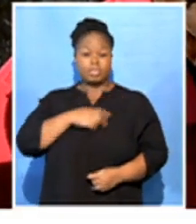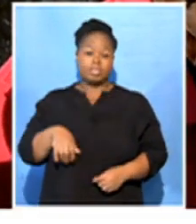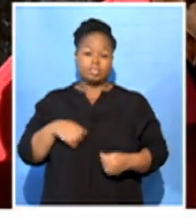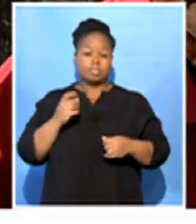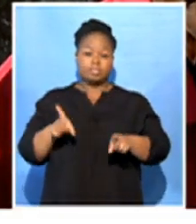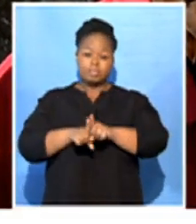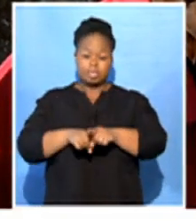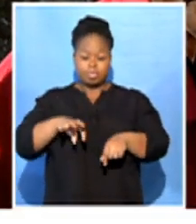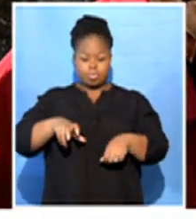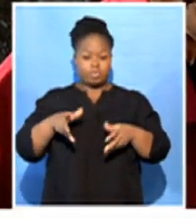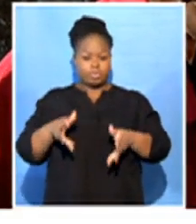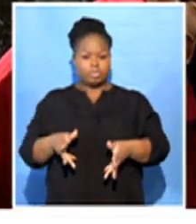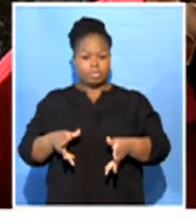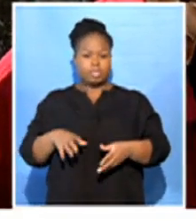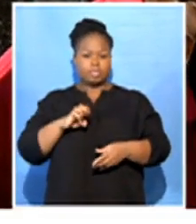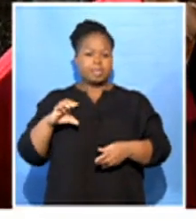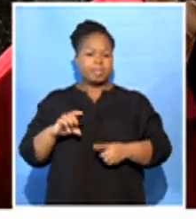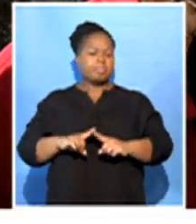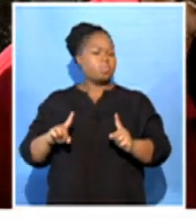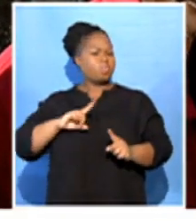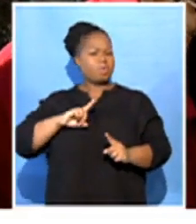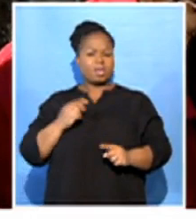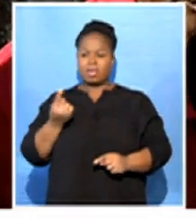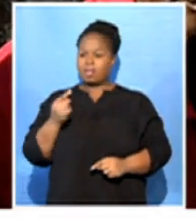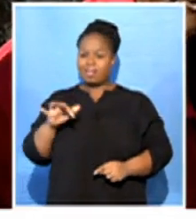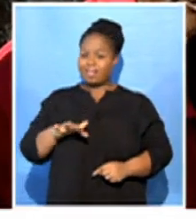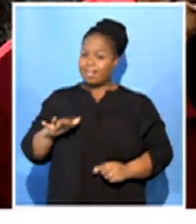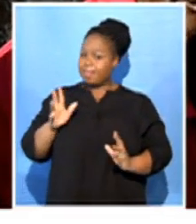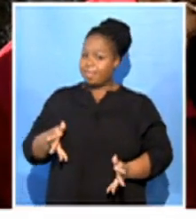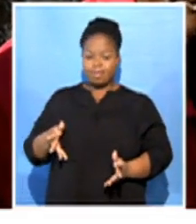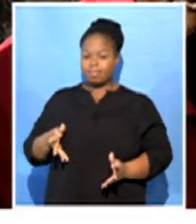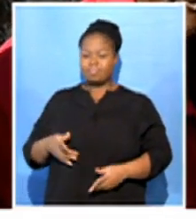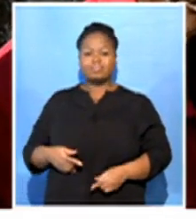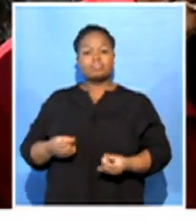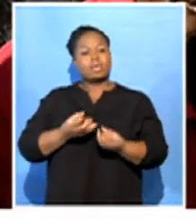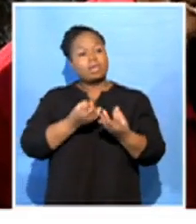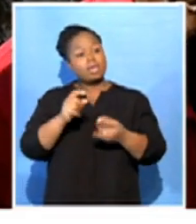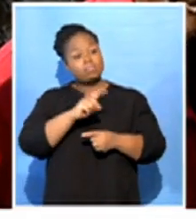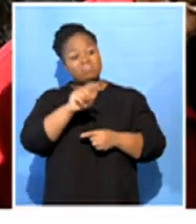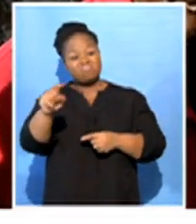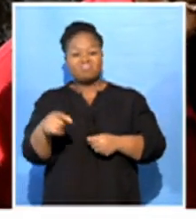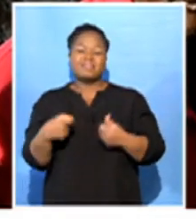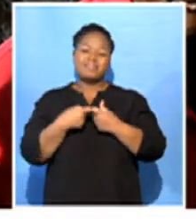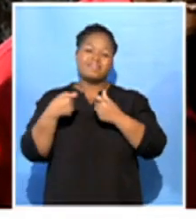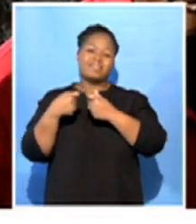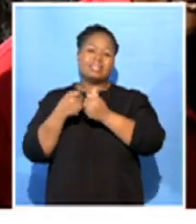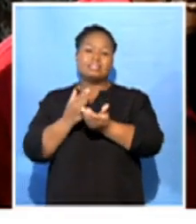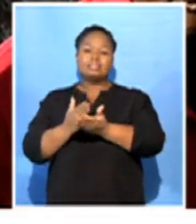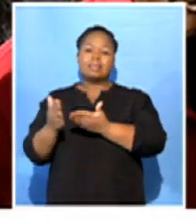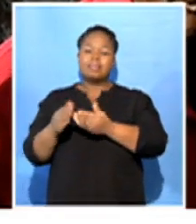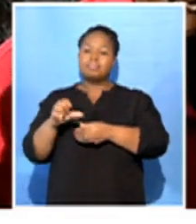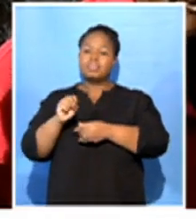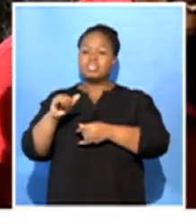in the province, as this is not the only area where residents are fighting over those who have site